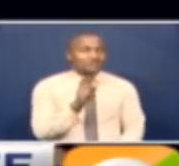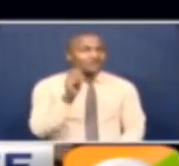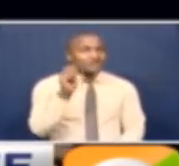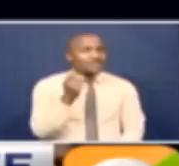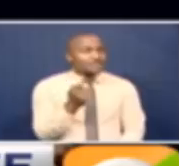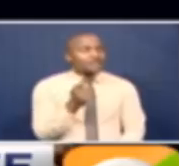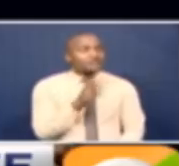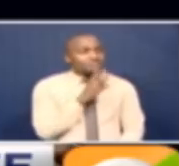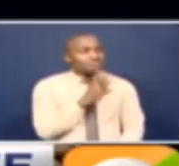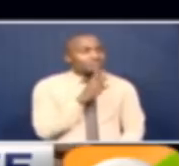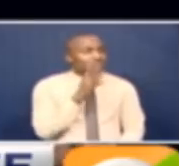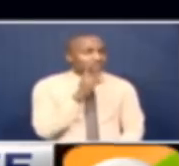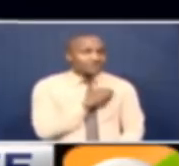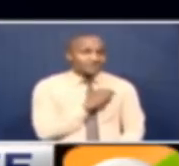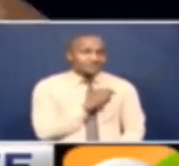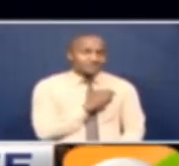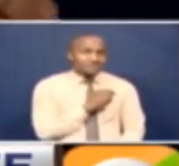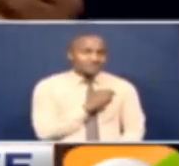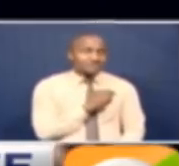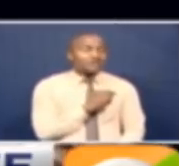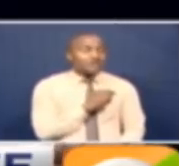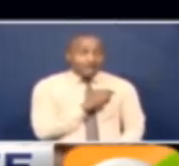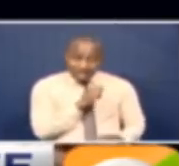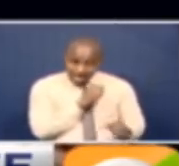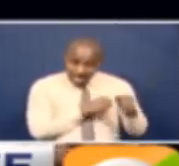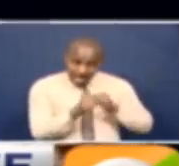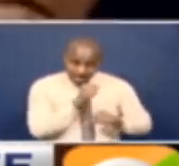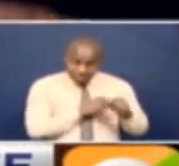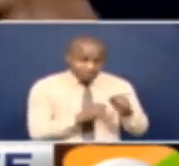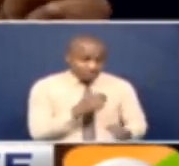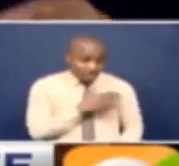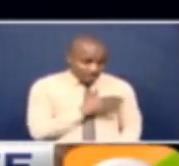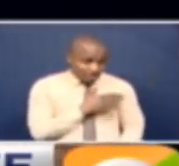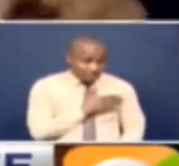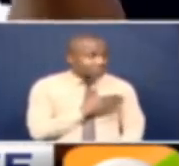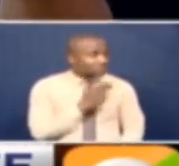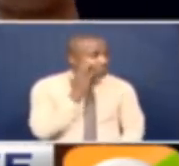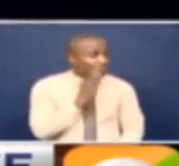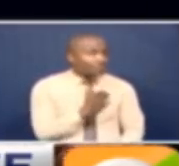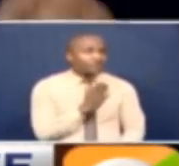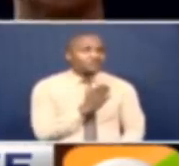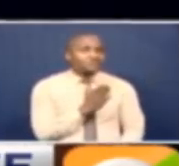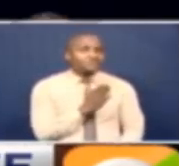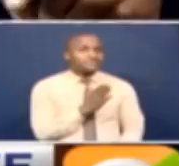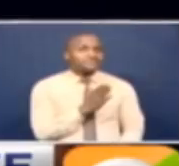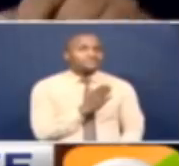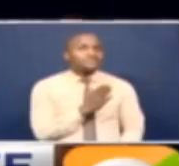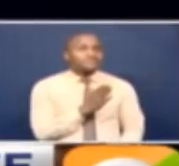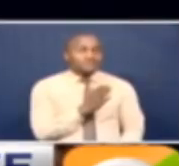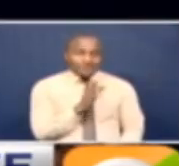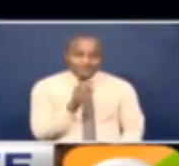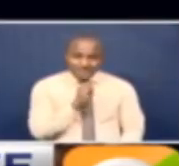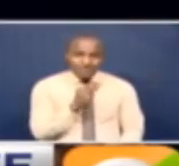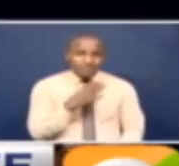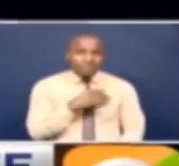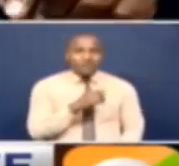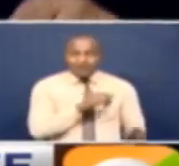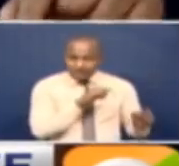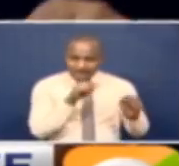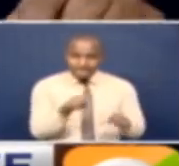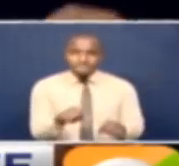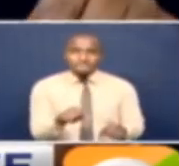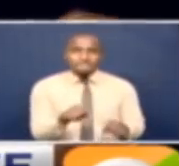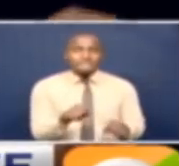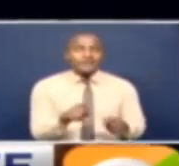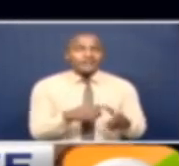spoken. And all the actions that we are taking, we are going to bring 1 million people to this city so that we can